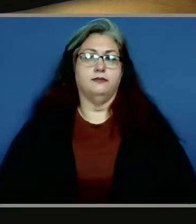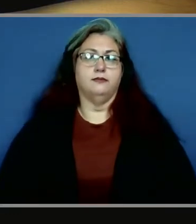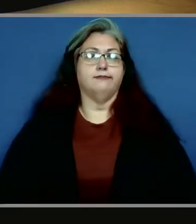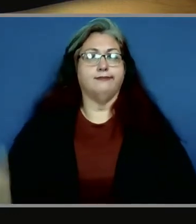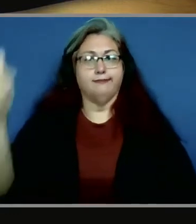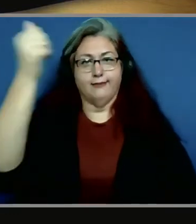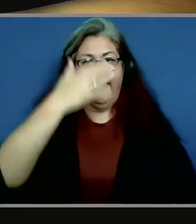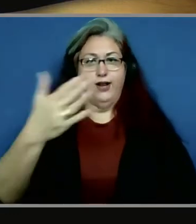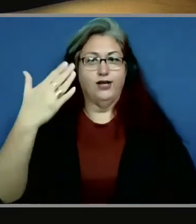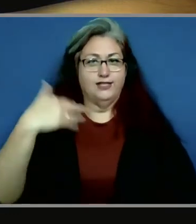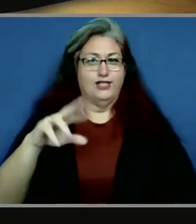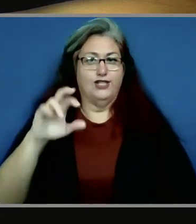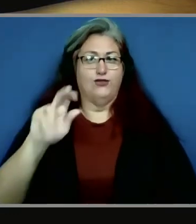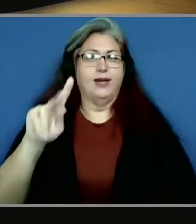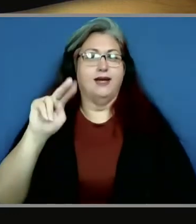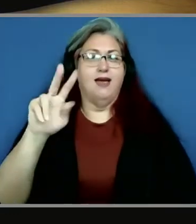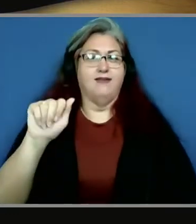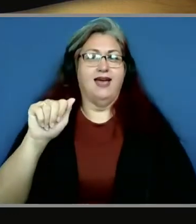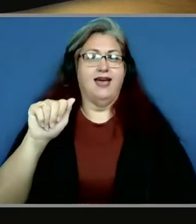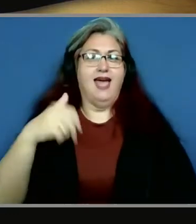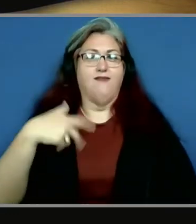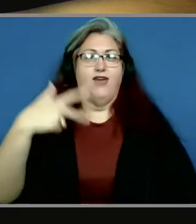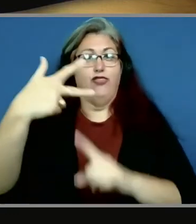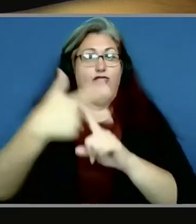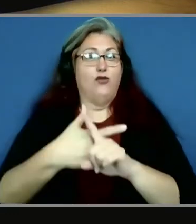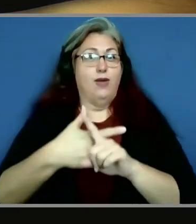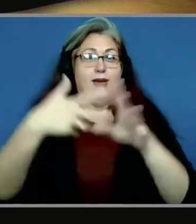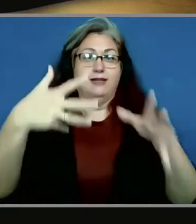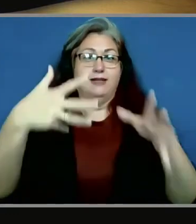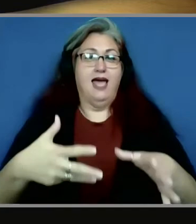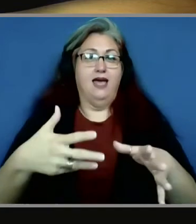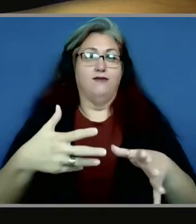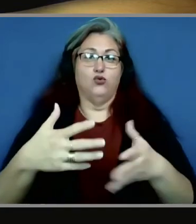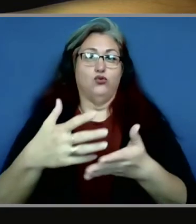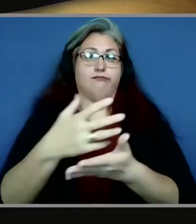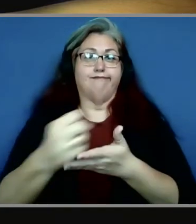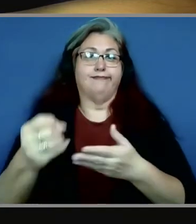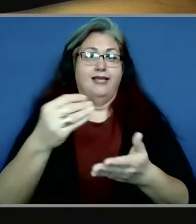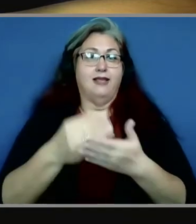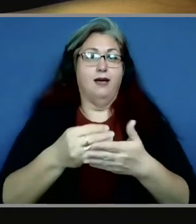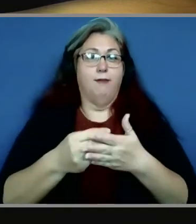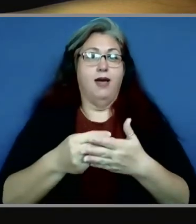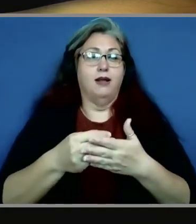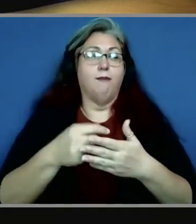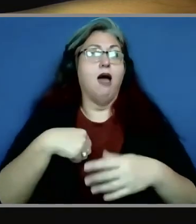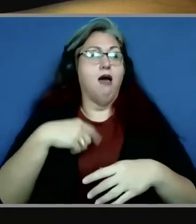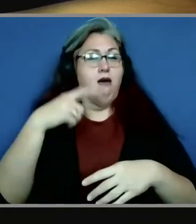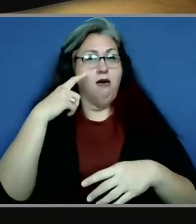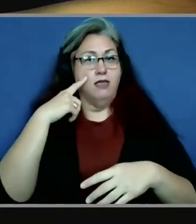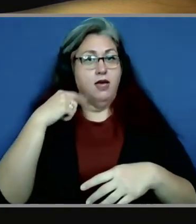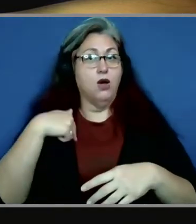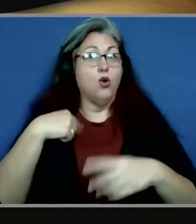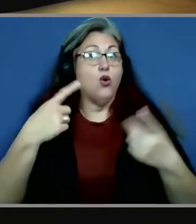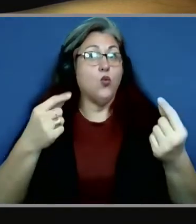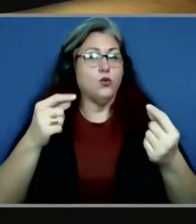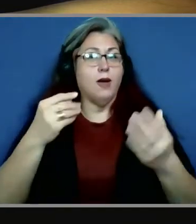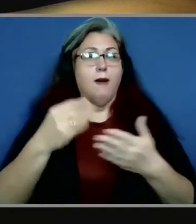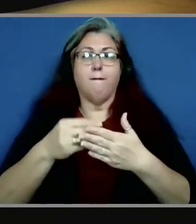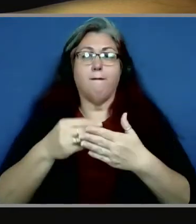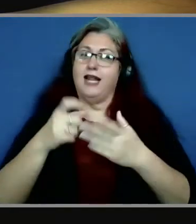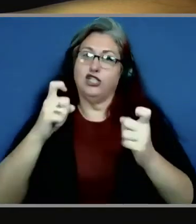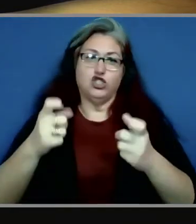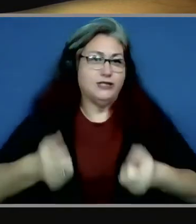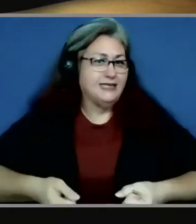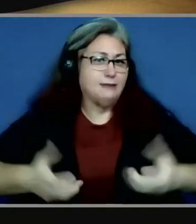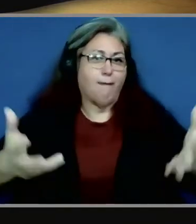Aloha, this is Rick Nava. We got 3 more months to use this money, and I believe we should get this money out as soon as